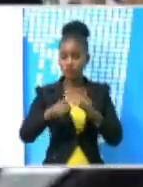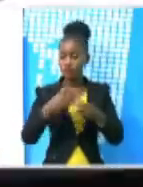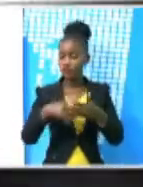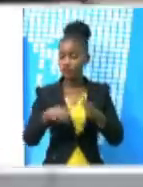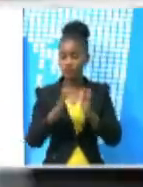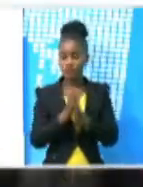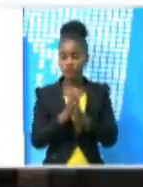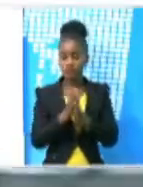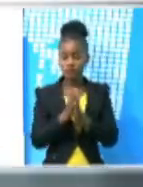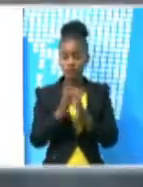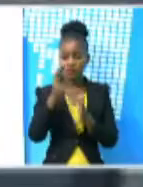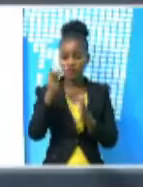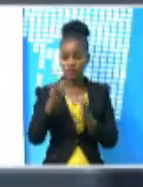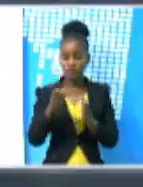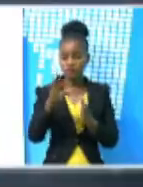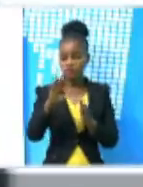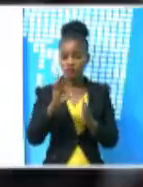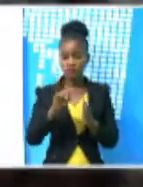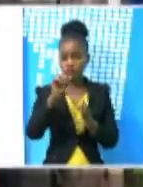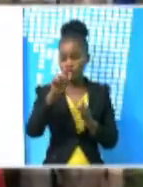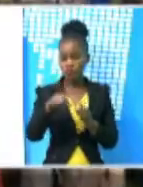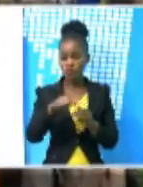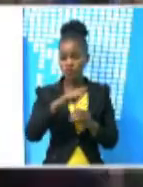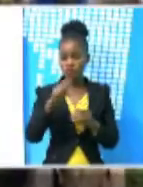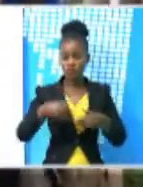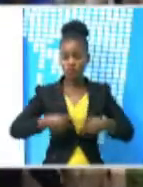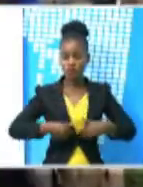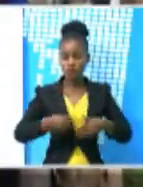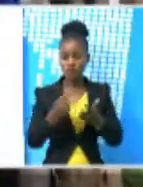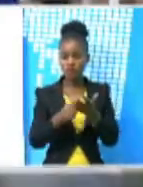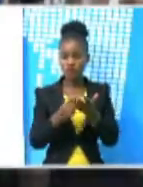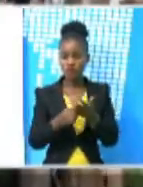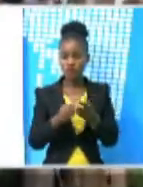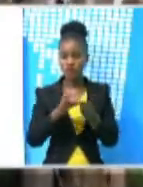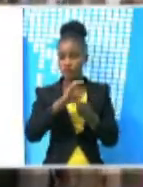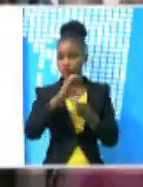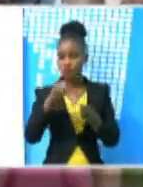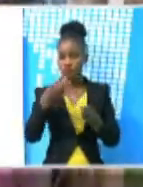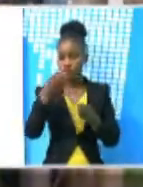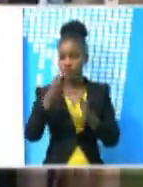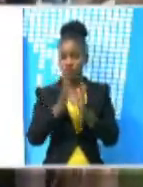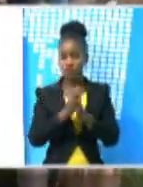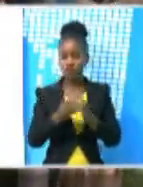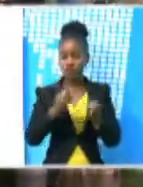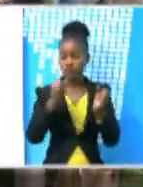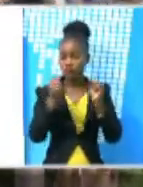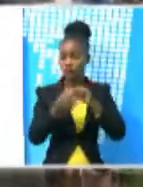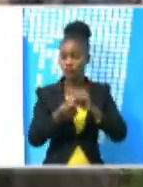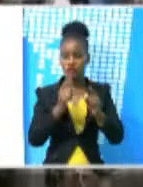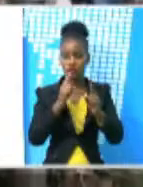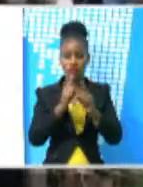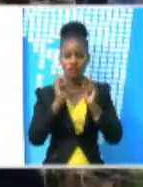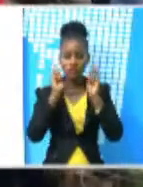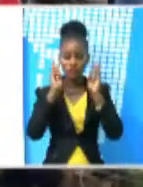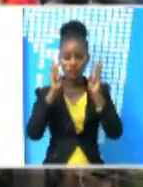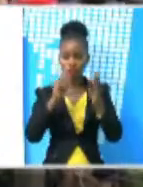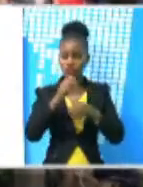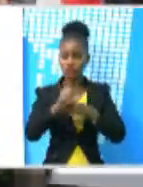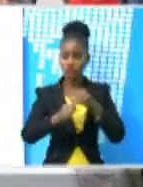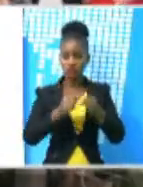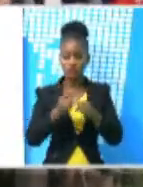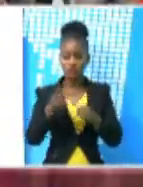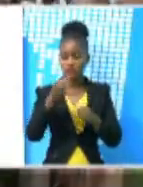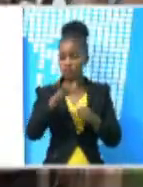the economy. By harnessing the potential of the youth, Uganda is fostering a vibrant and dynamic workforce that will drive the nation